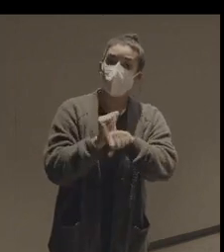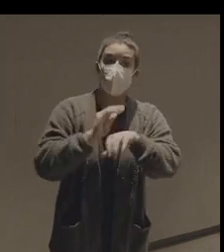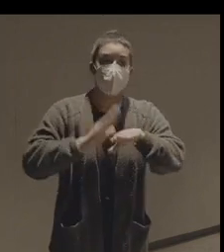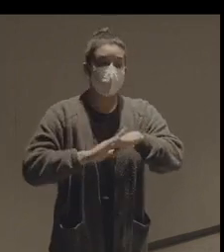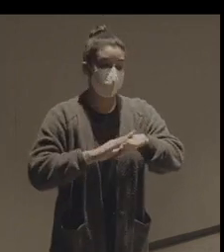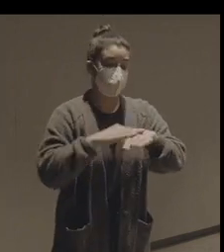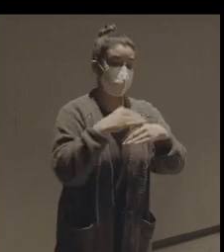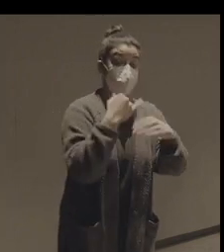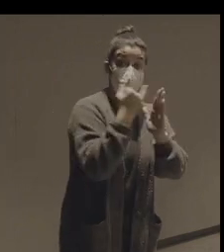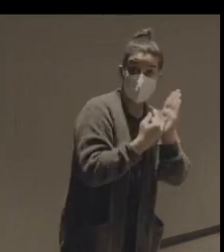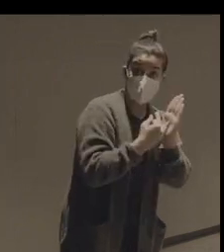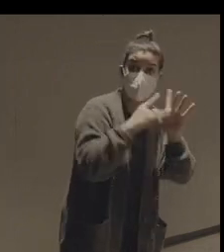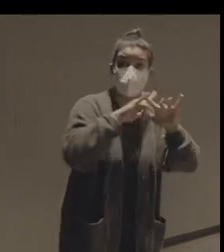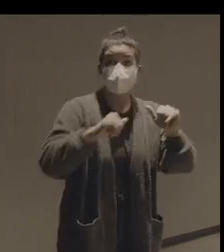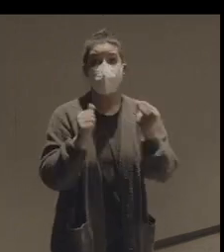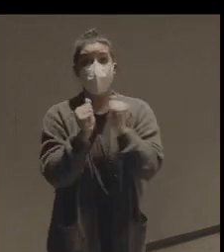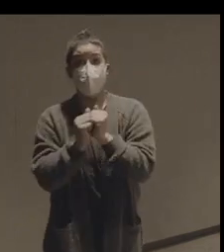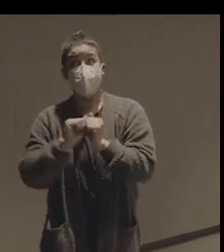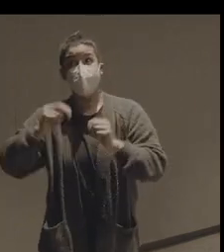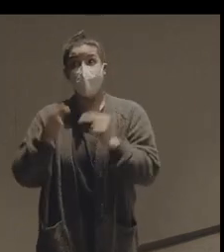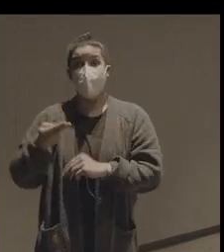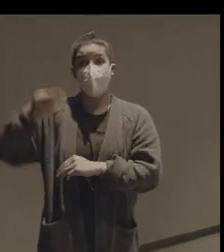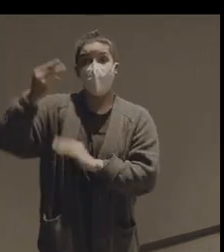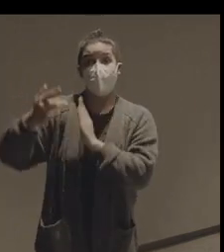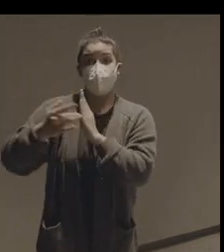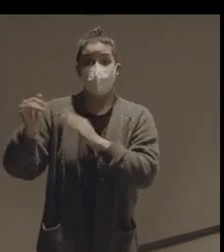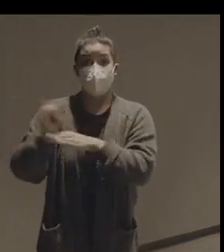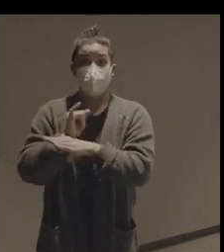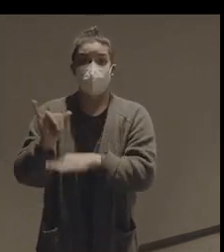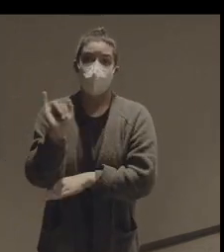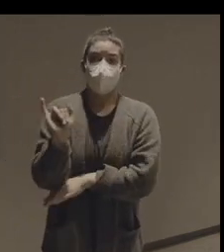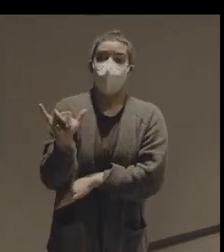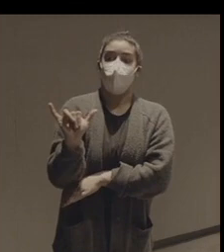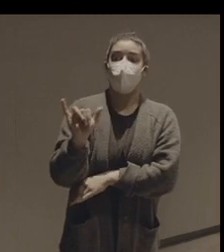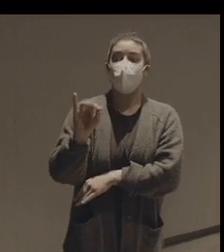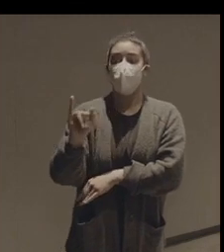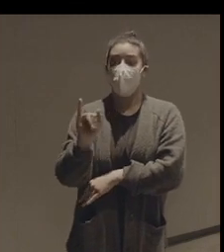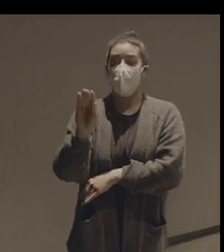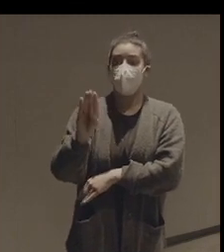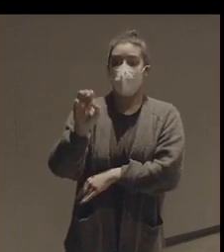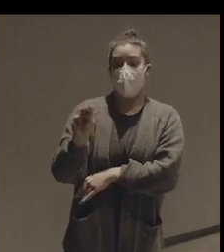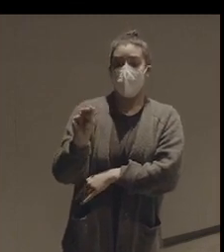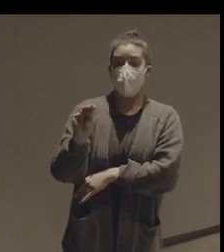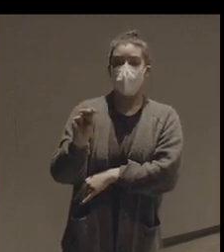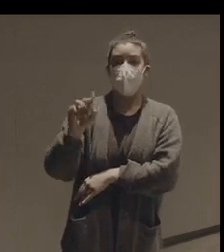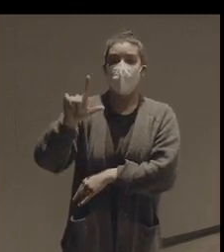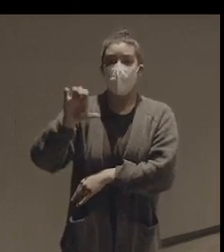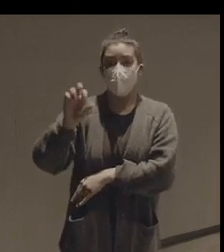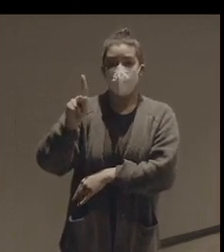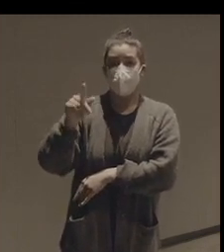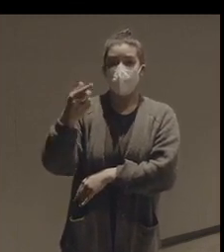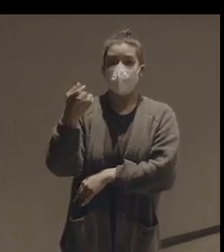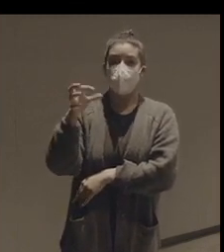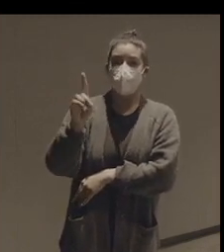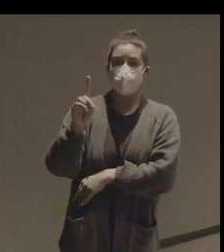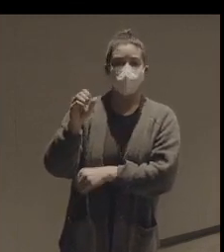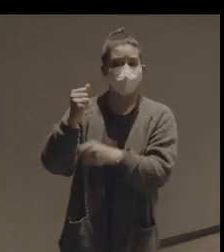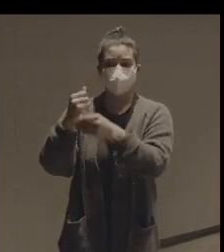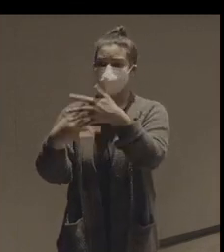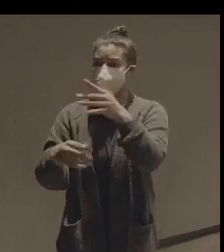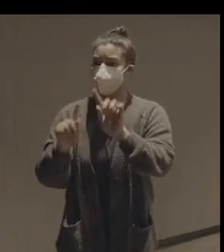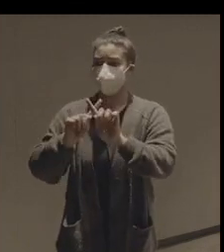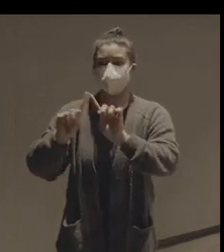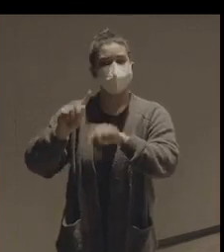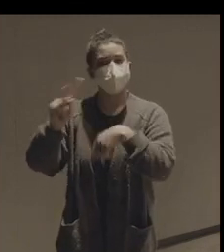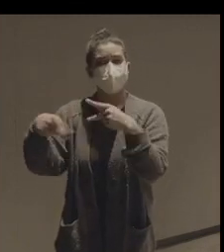Lockheed, IBM, Teledyne, Ampex, and also Kaiser Steel, Universal Studios, and the Jet Propulsion Lab. Pashgian was